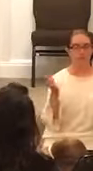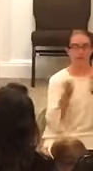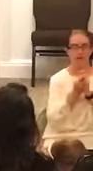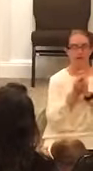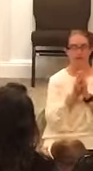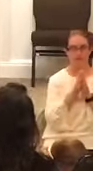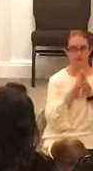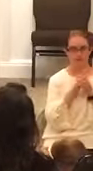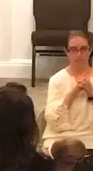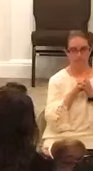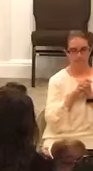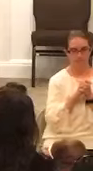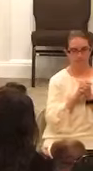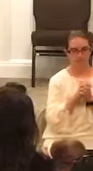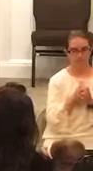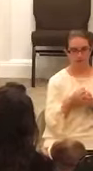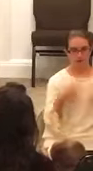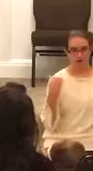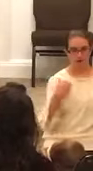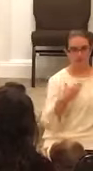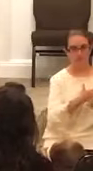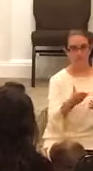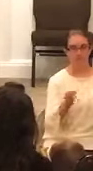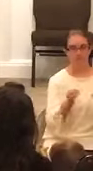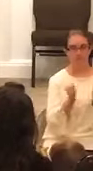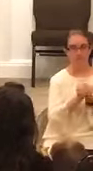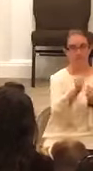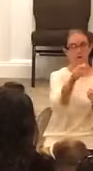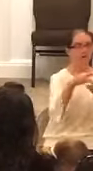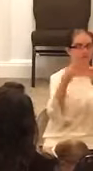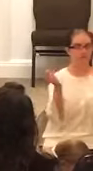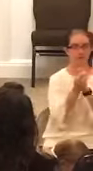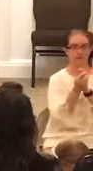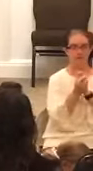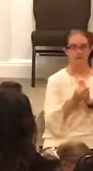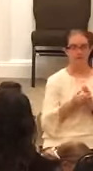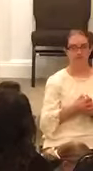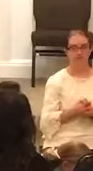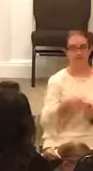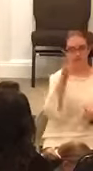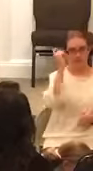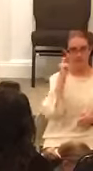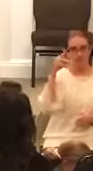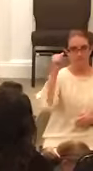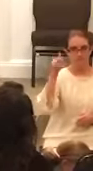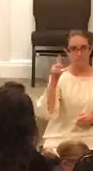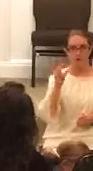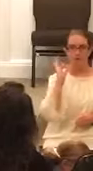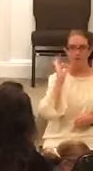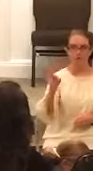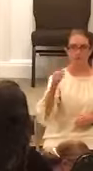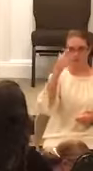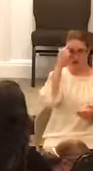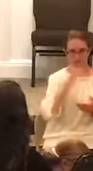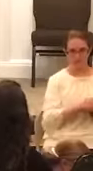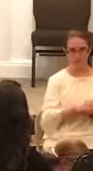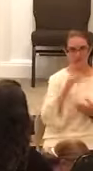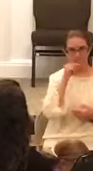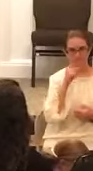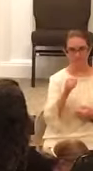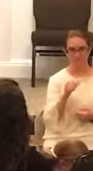Repentance. So there's got to be something further than repentance. Because Paul is preaching this doctrine, and he's